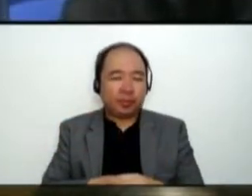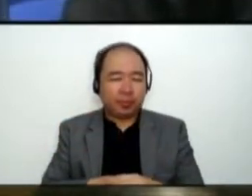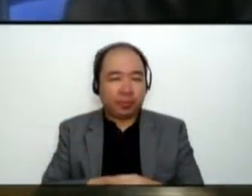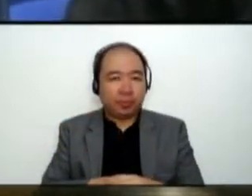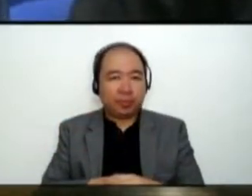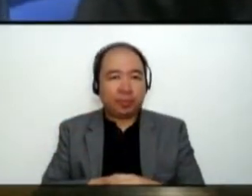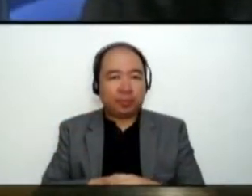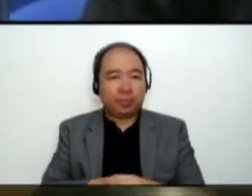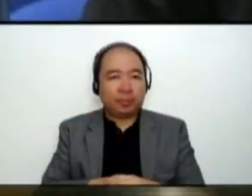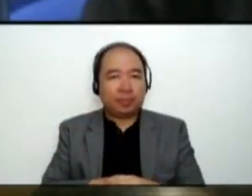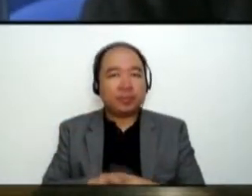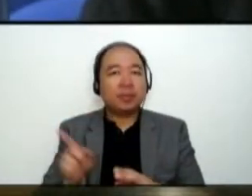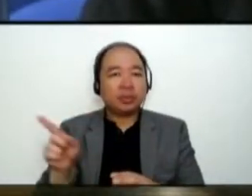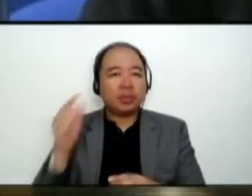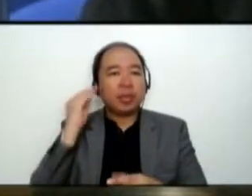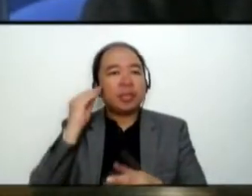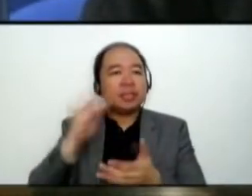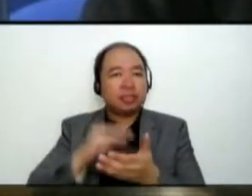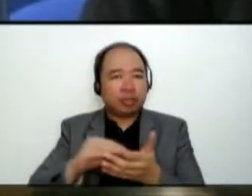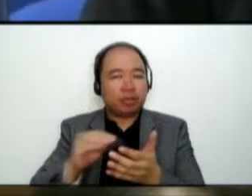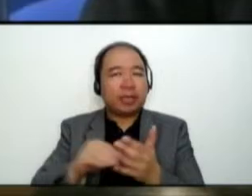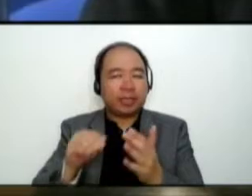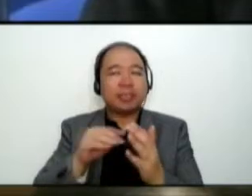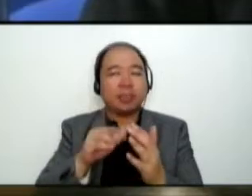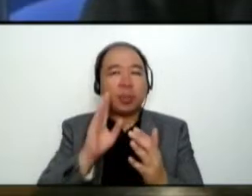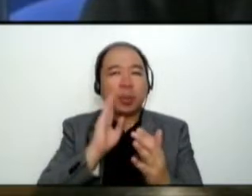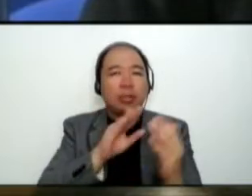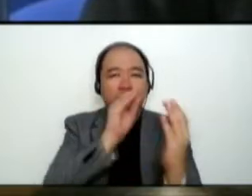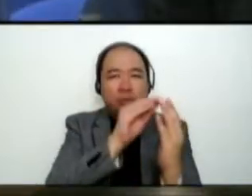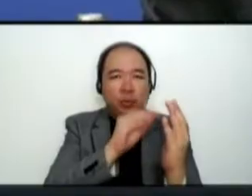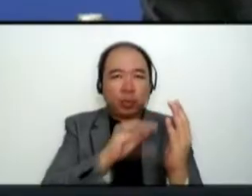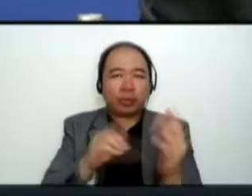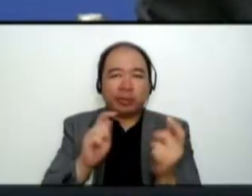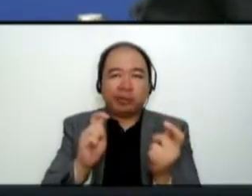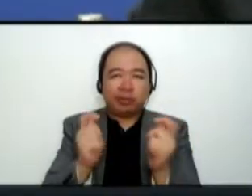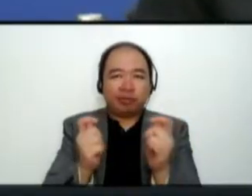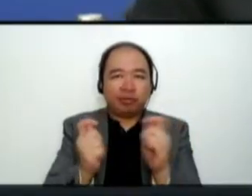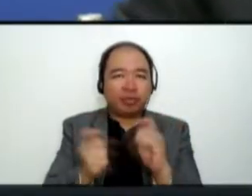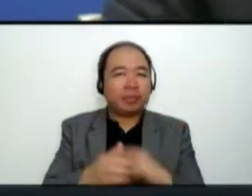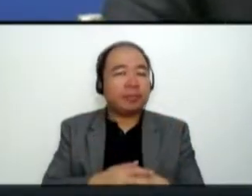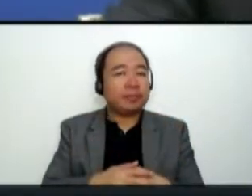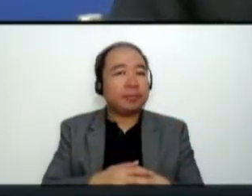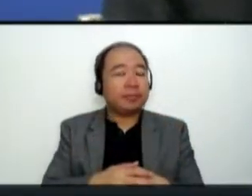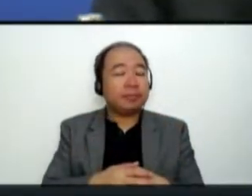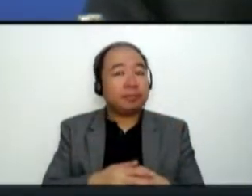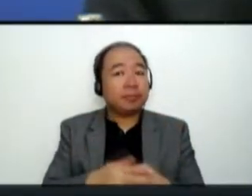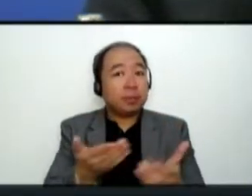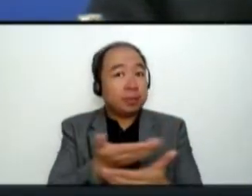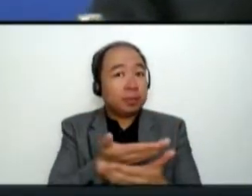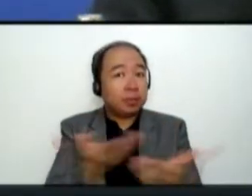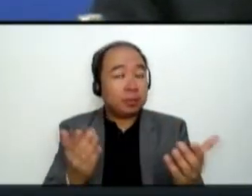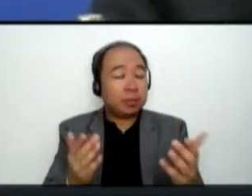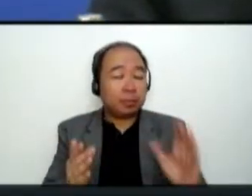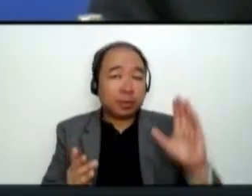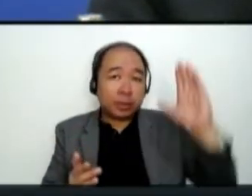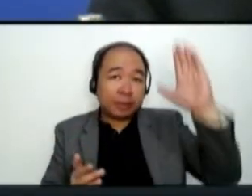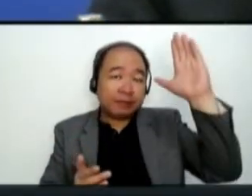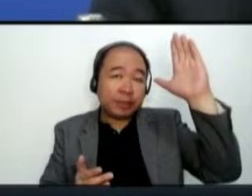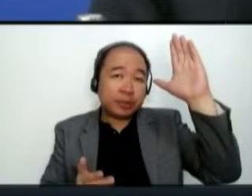Okay, Secretariat will take the notes and make the change. Is there any other interventions?